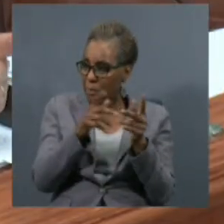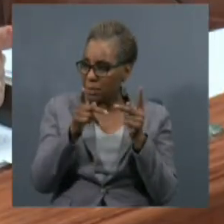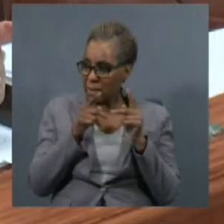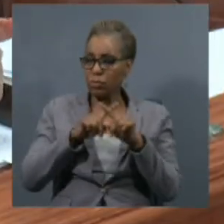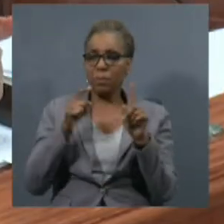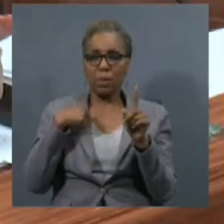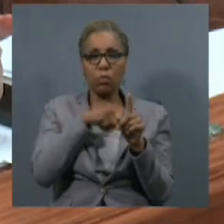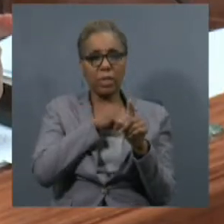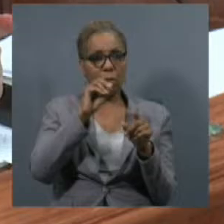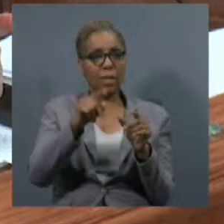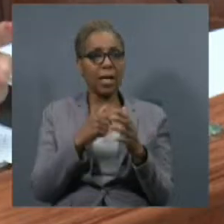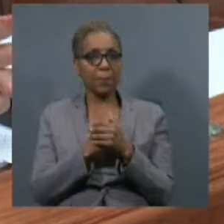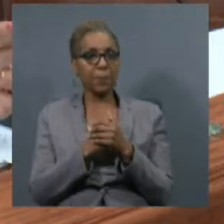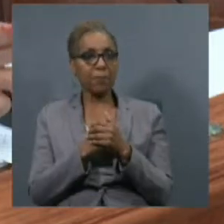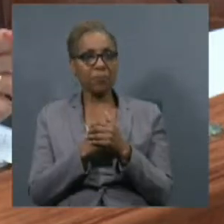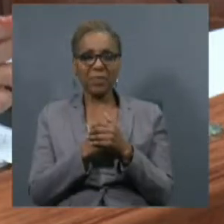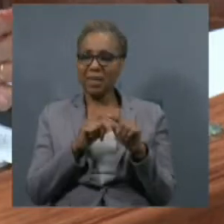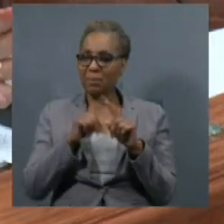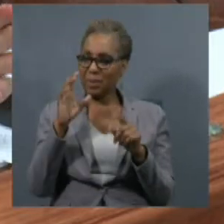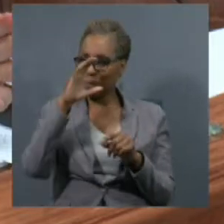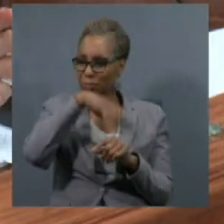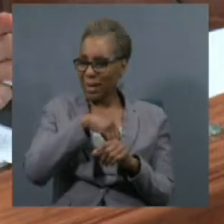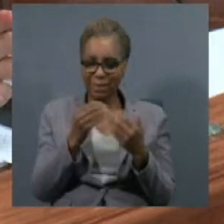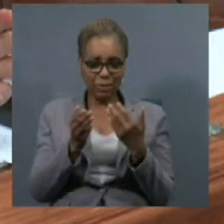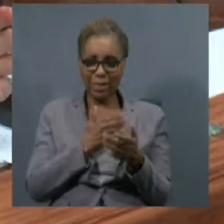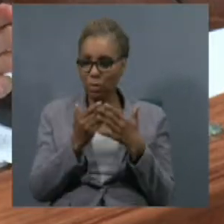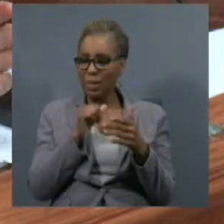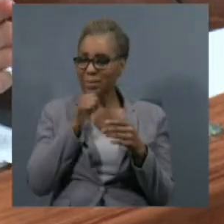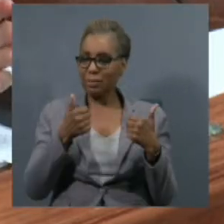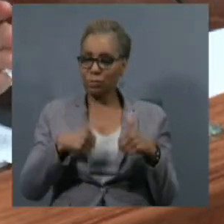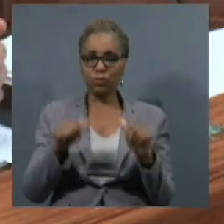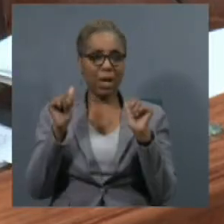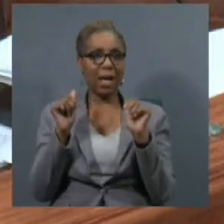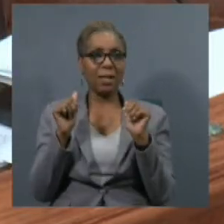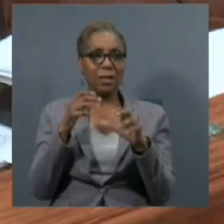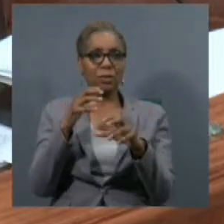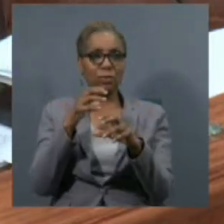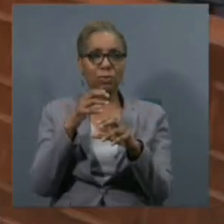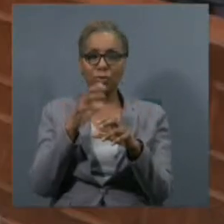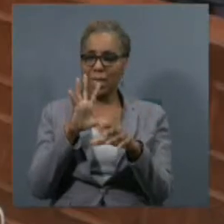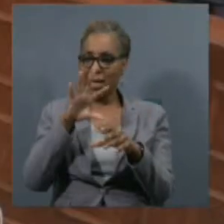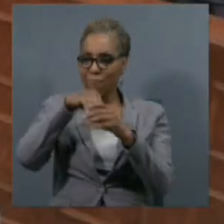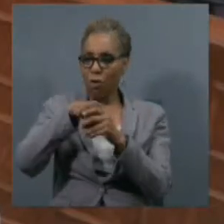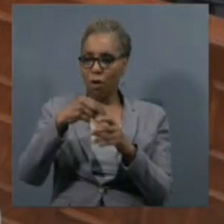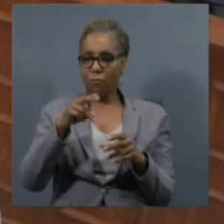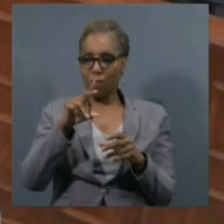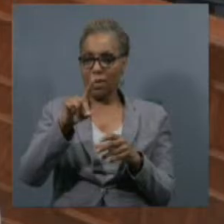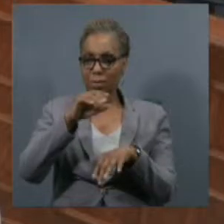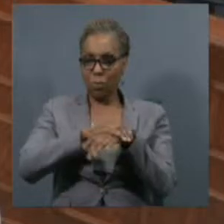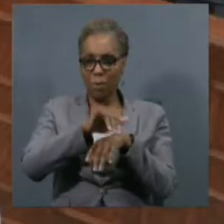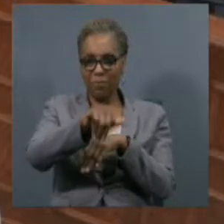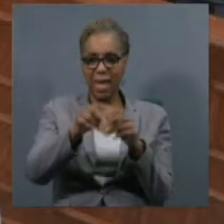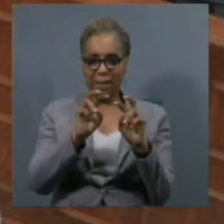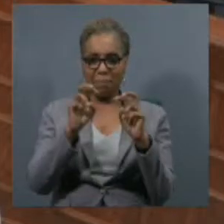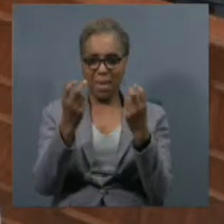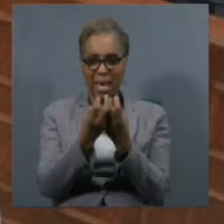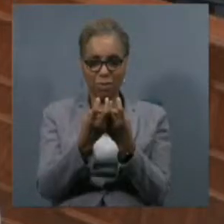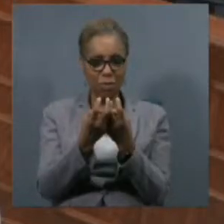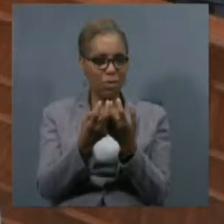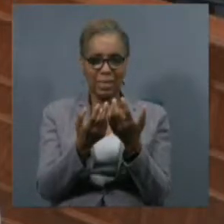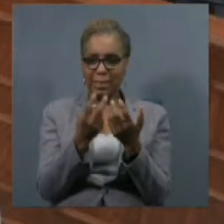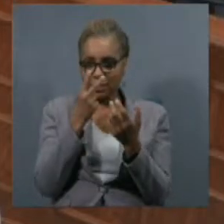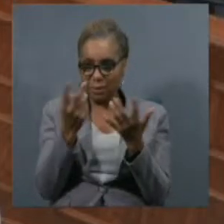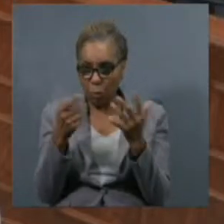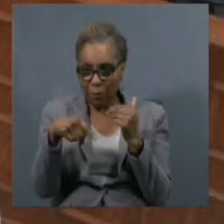But it really seems strange to me not to try to get HUD in on this panel and see what they